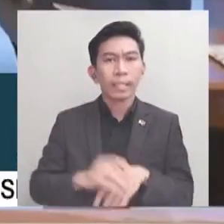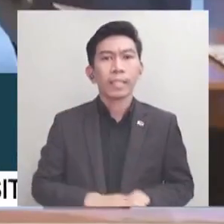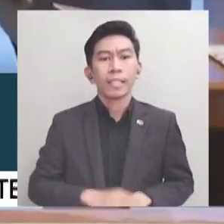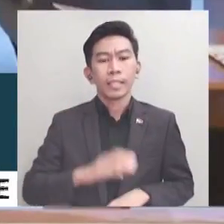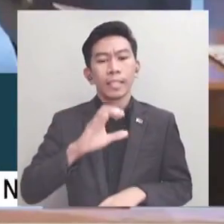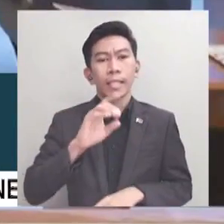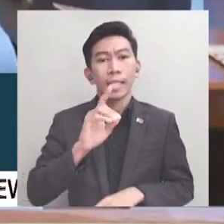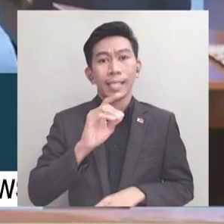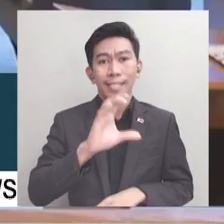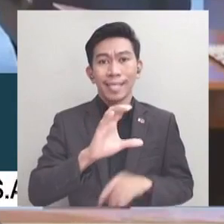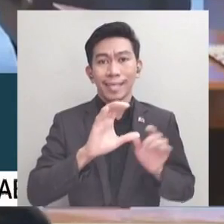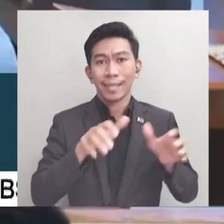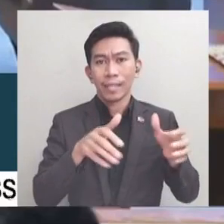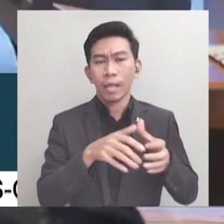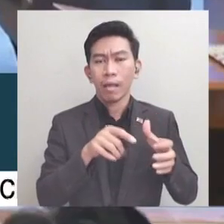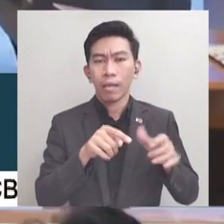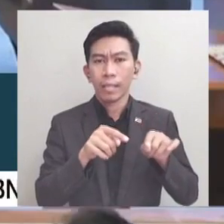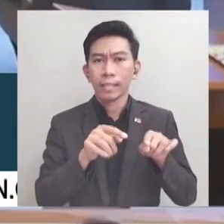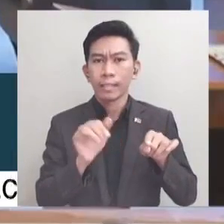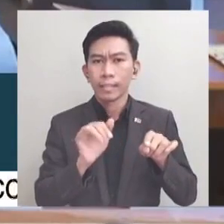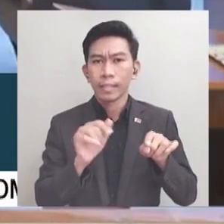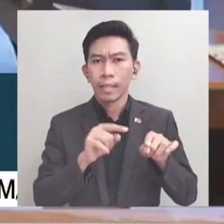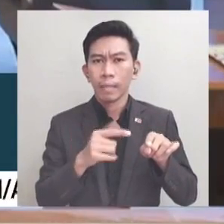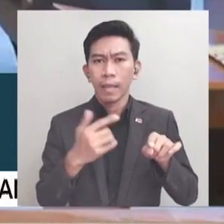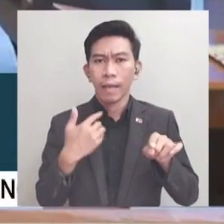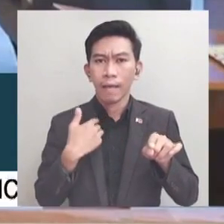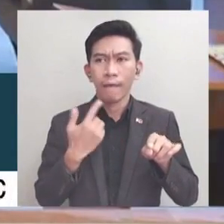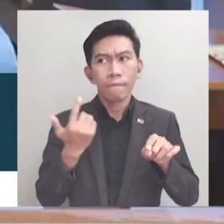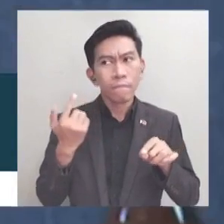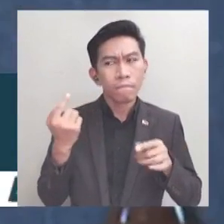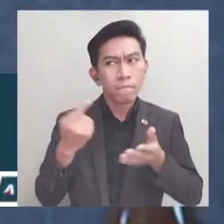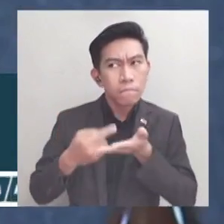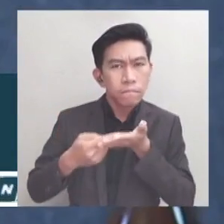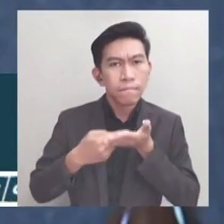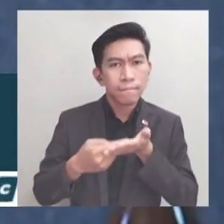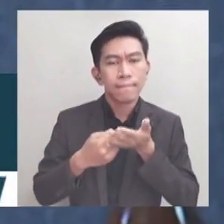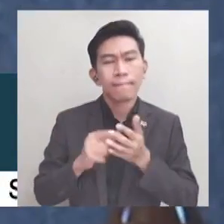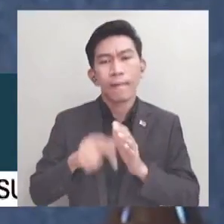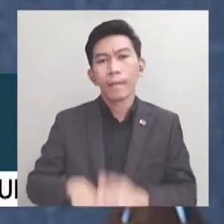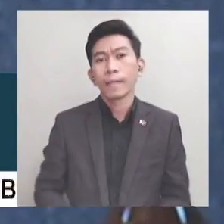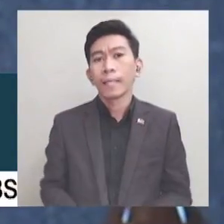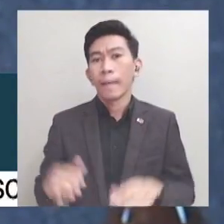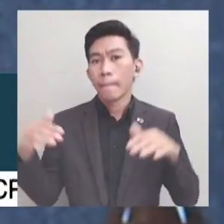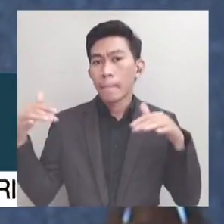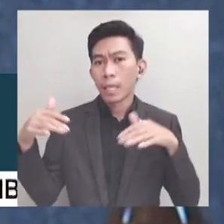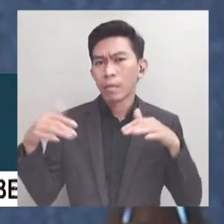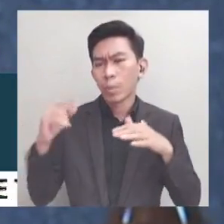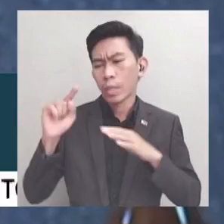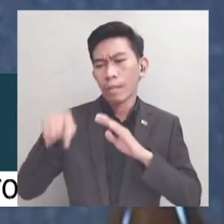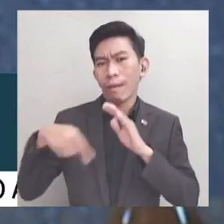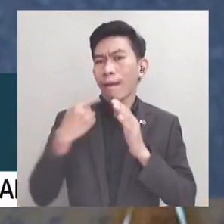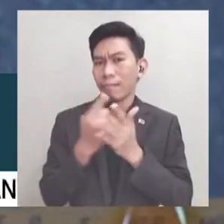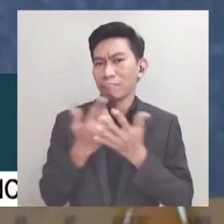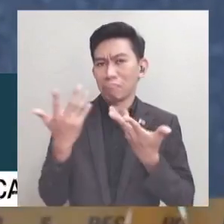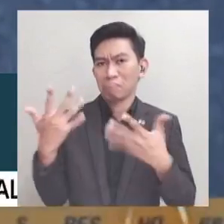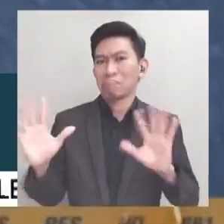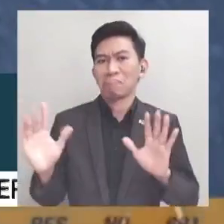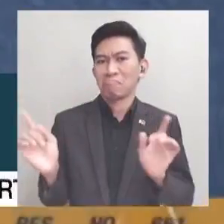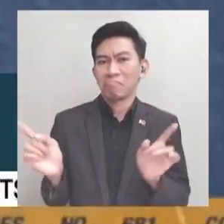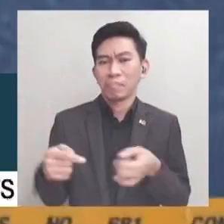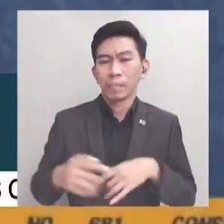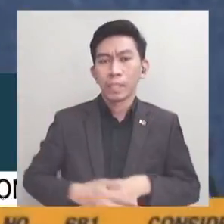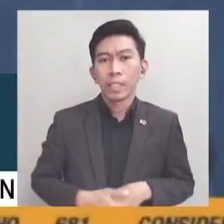Control amid sovereignty issues. The plenary session lasted less than an hour, and from here at the Senate building in